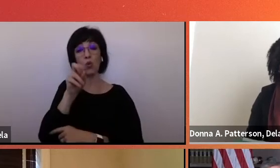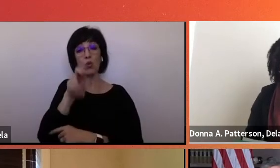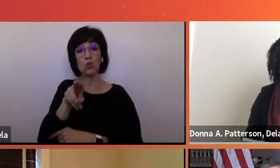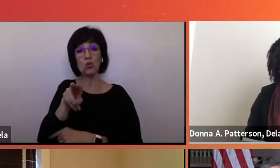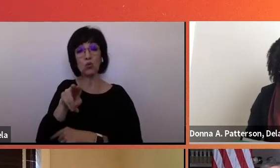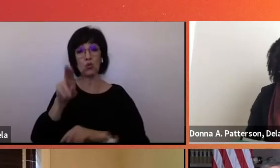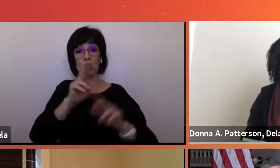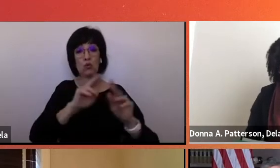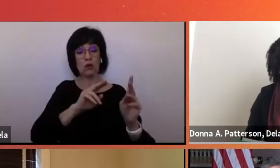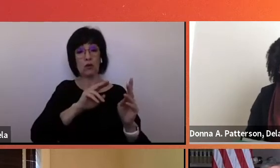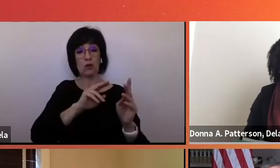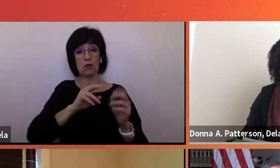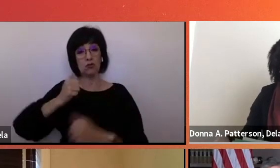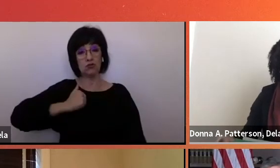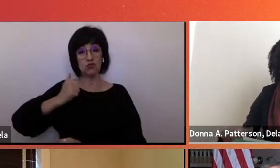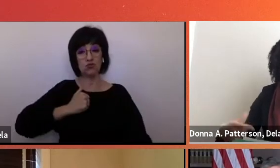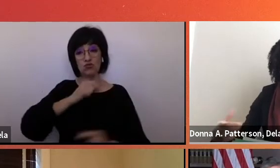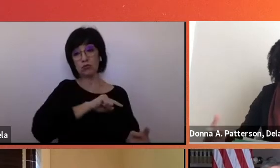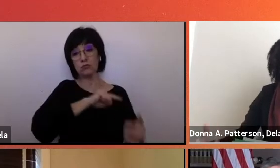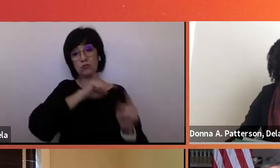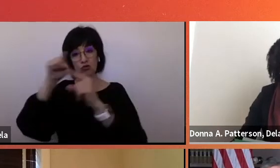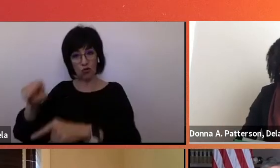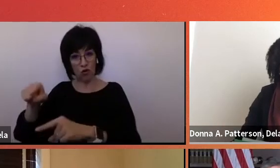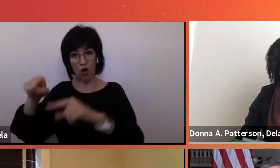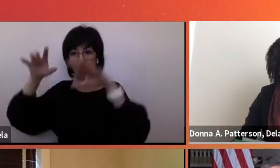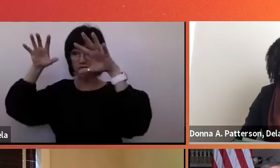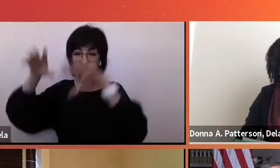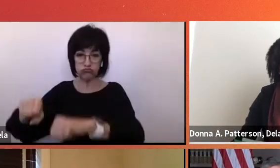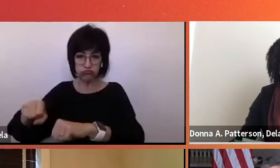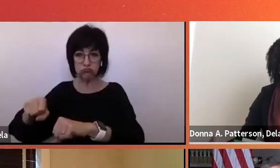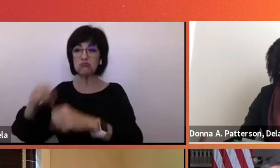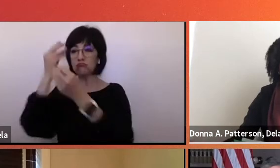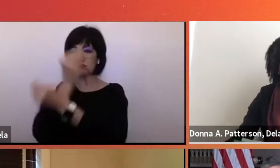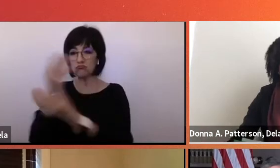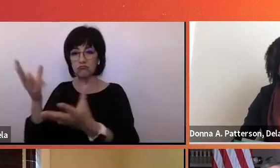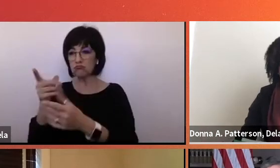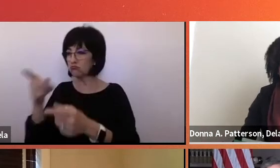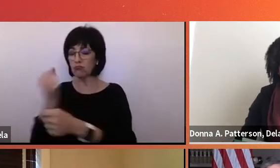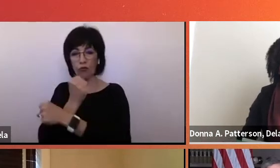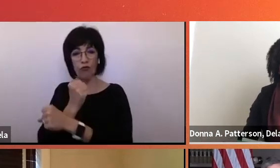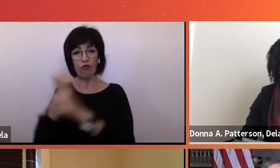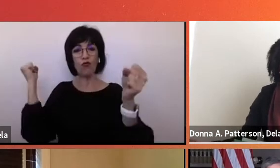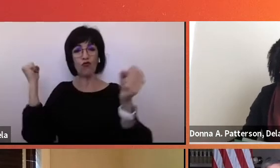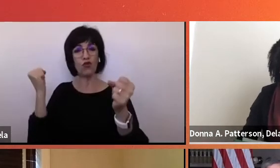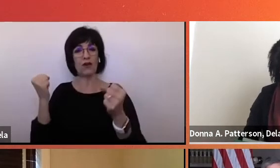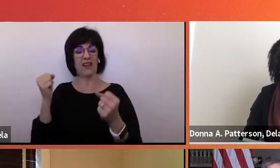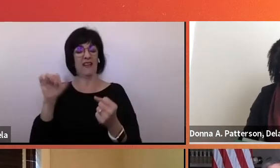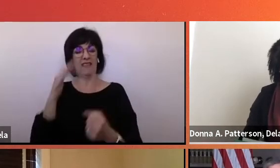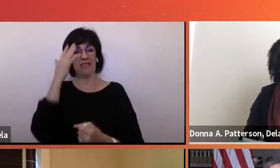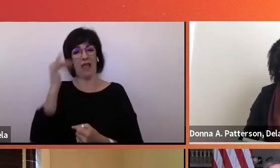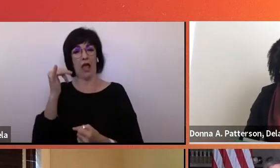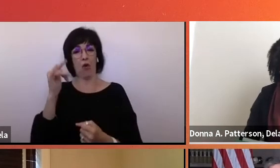19, 1865, and hence later this will become June 19th, a celebration in Texas. It was